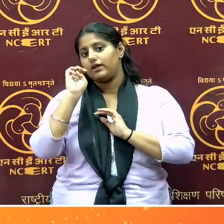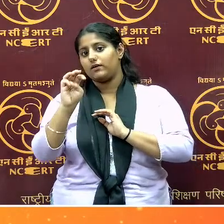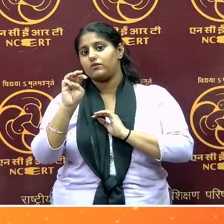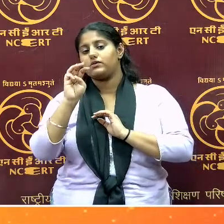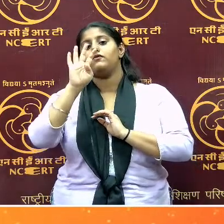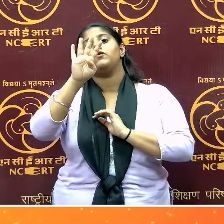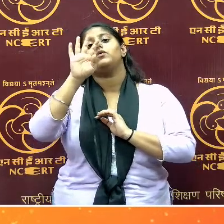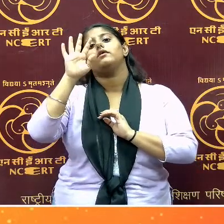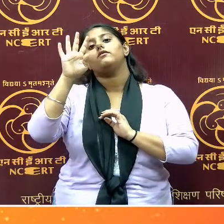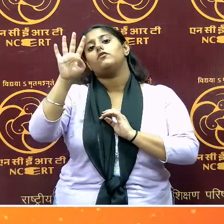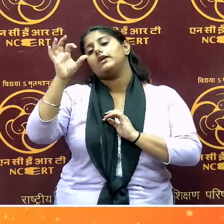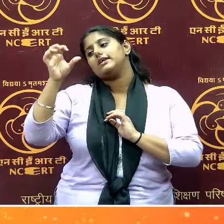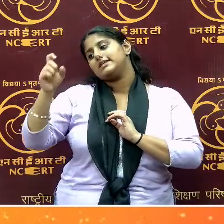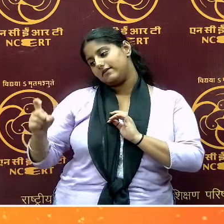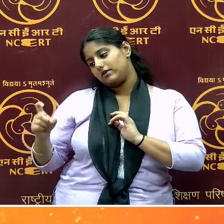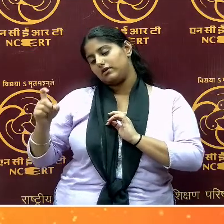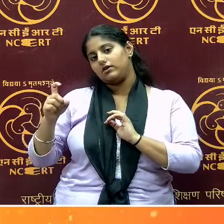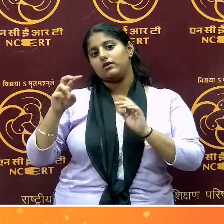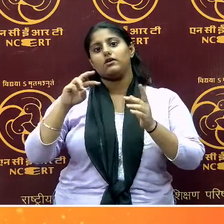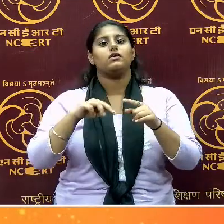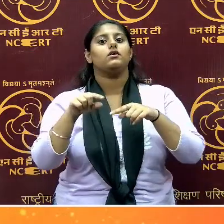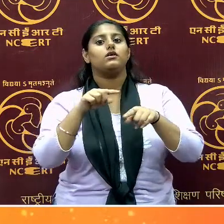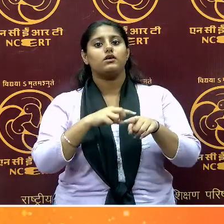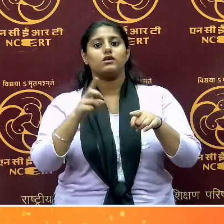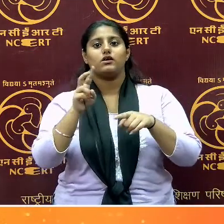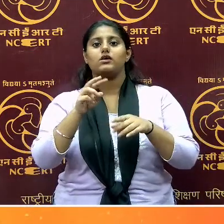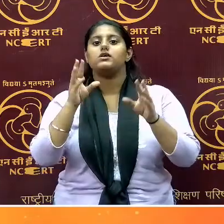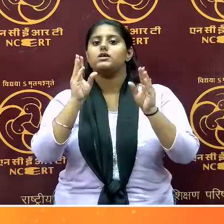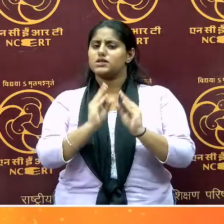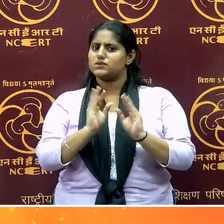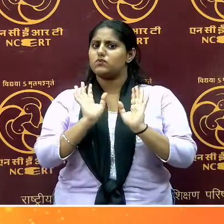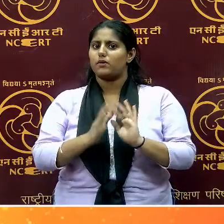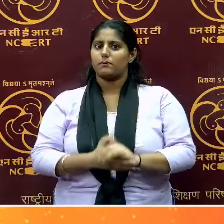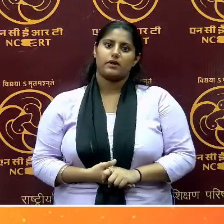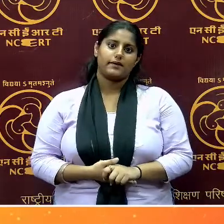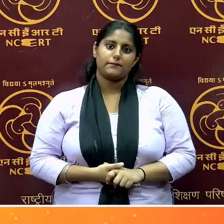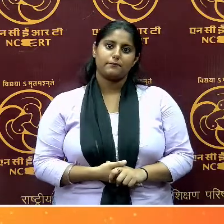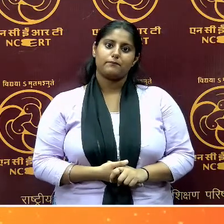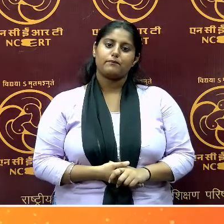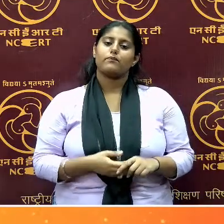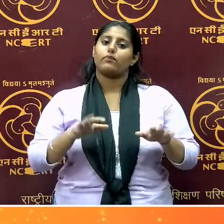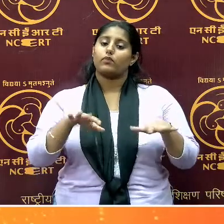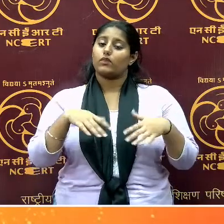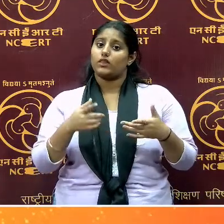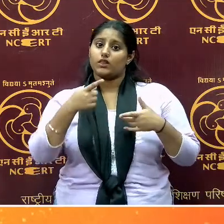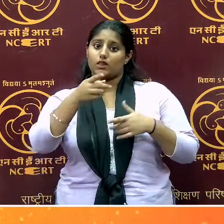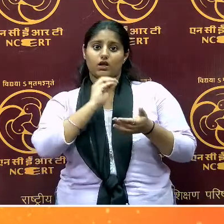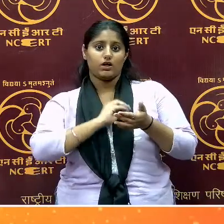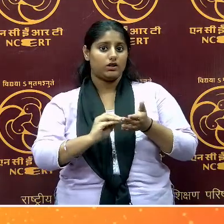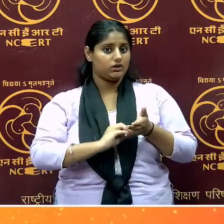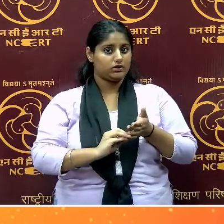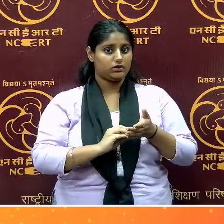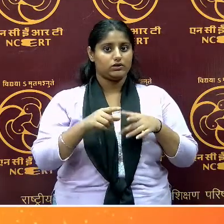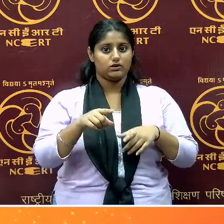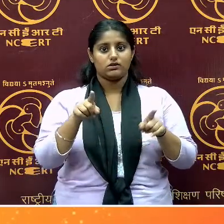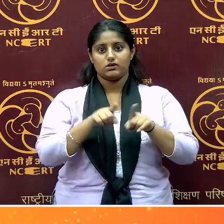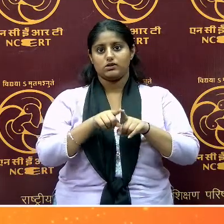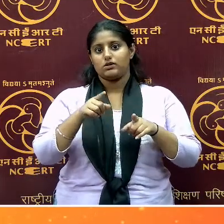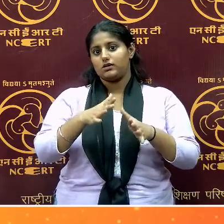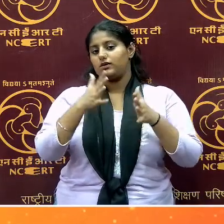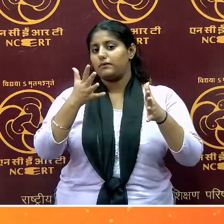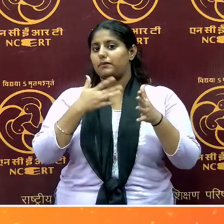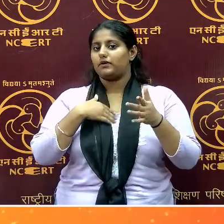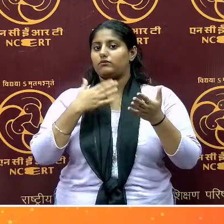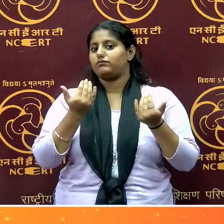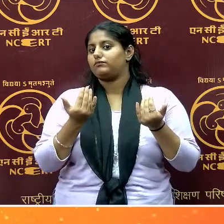28,447. This is the smallest number possible with these digits. Okay. And next is you have to write down as big as possible. You